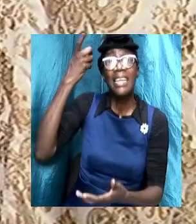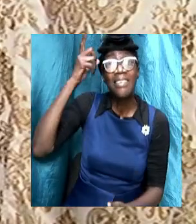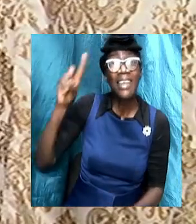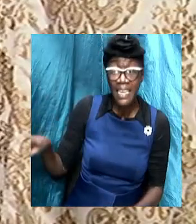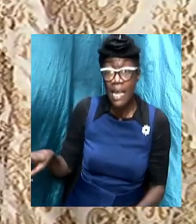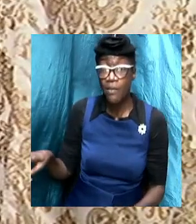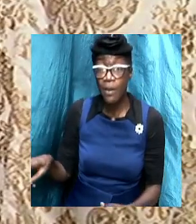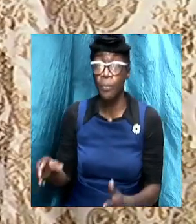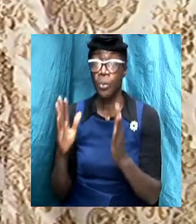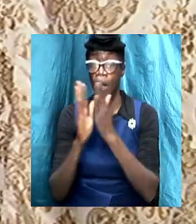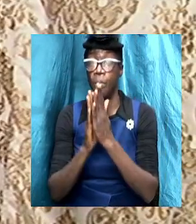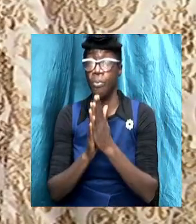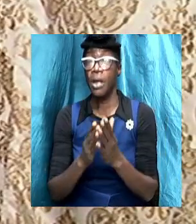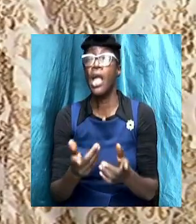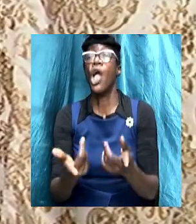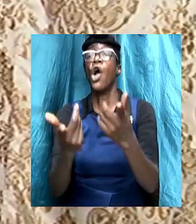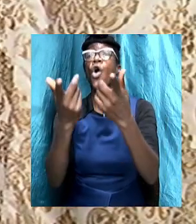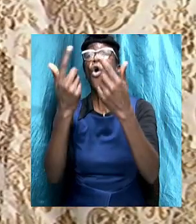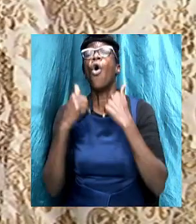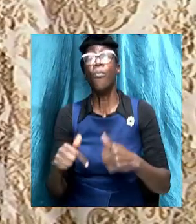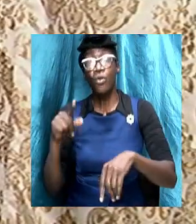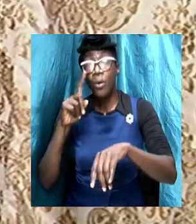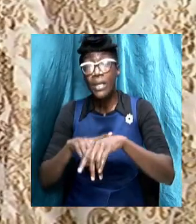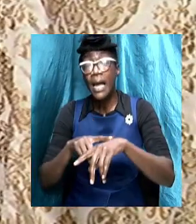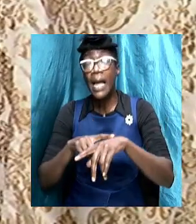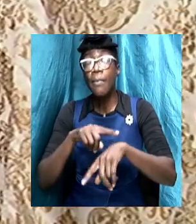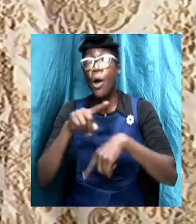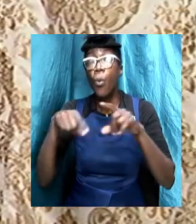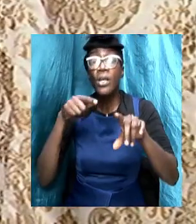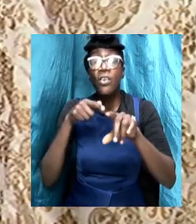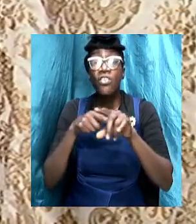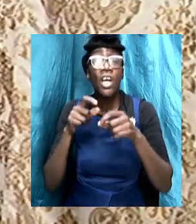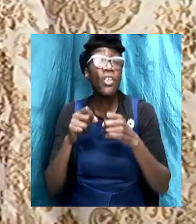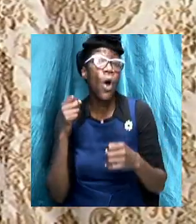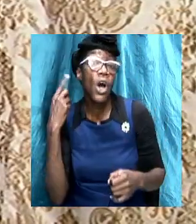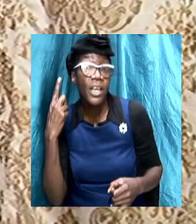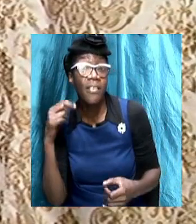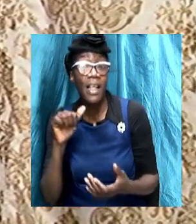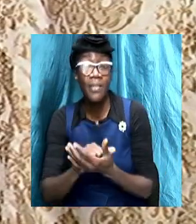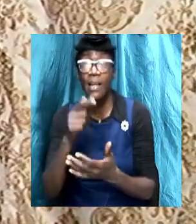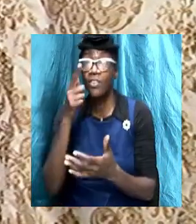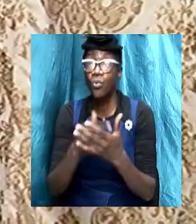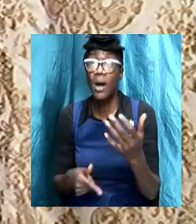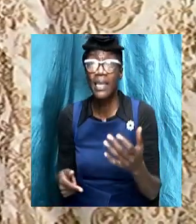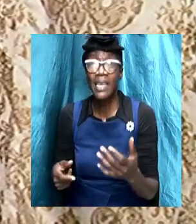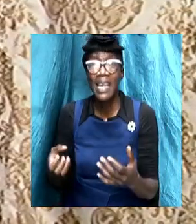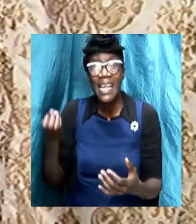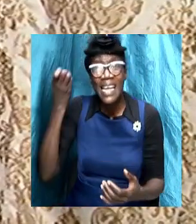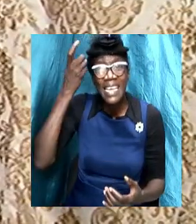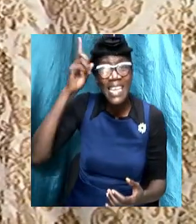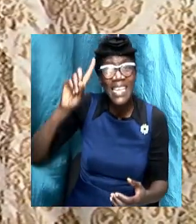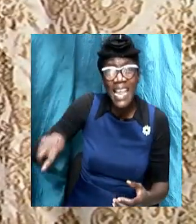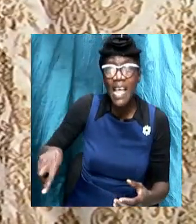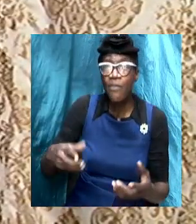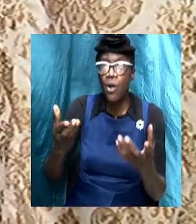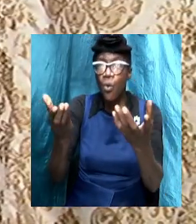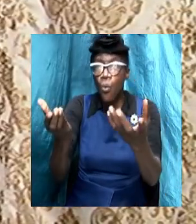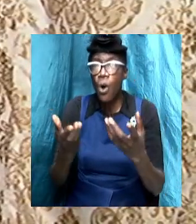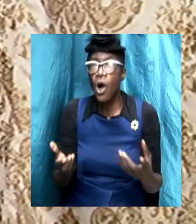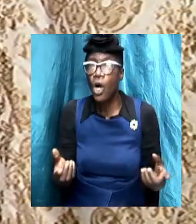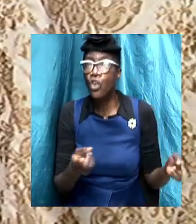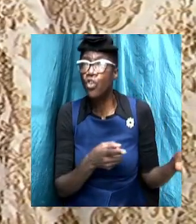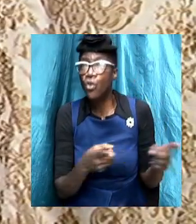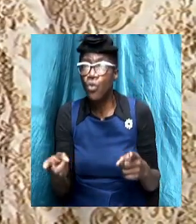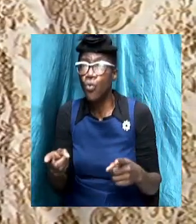to a point where we begin to understand that that's what the devil wants to do. He wants to attack everything that God